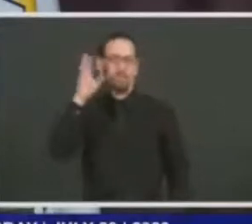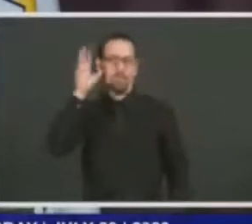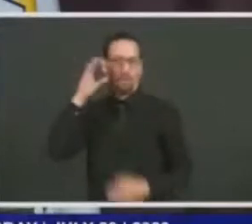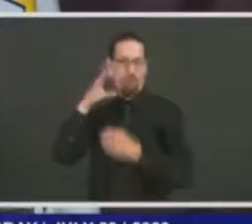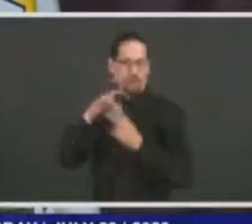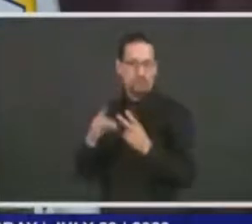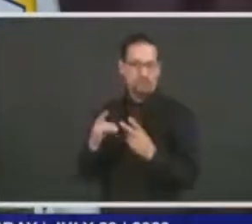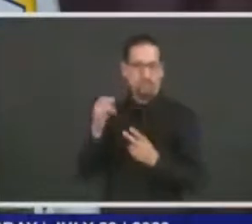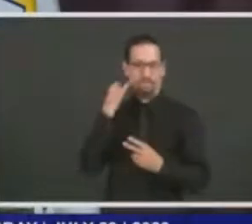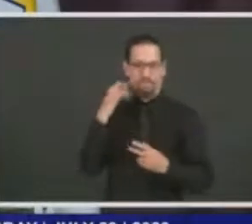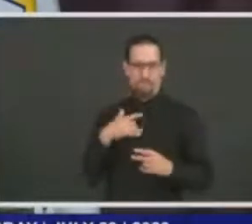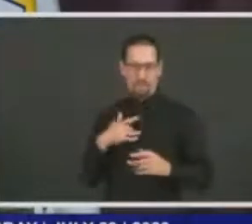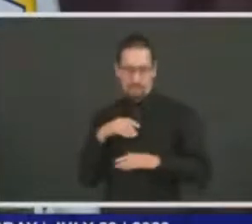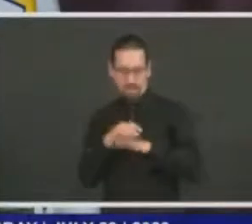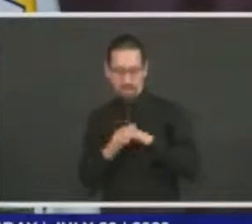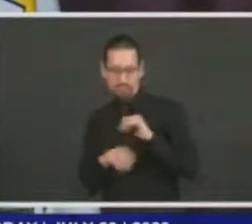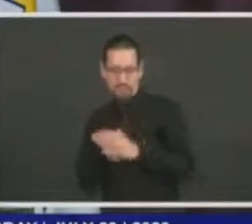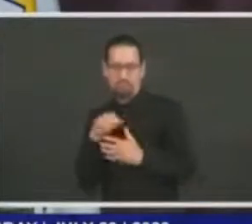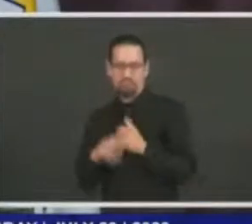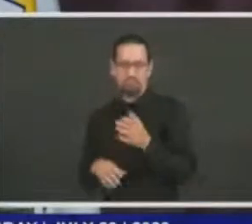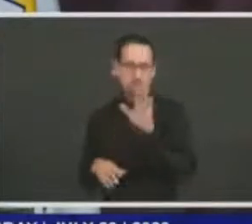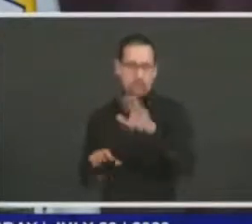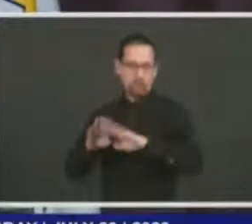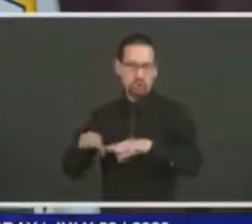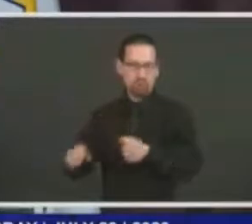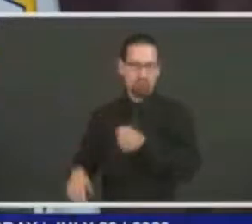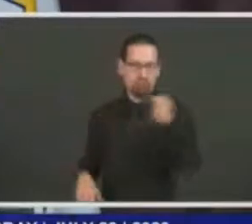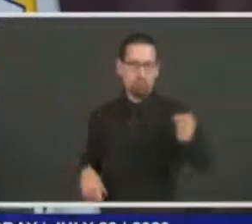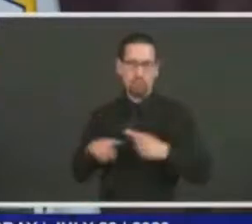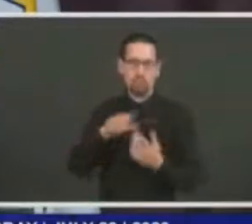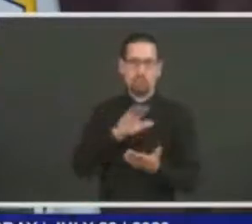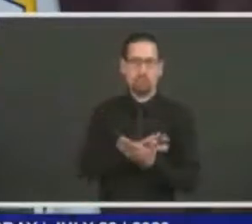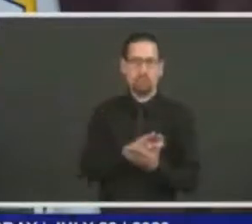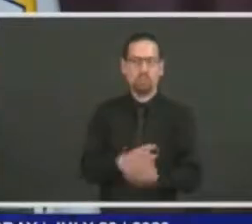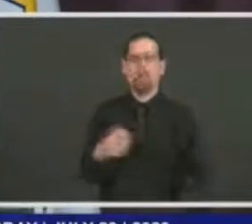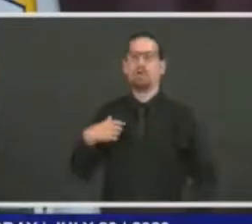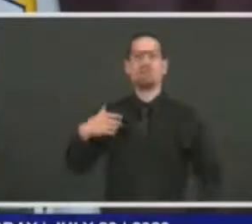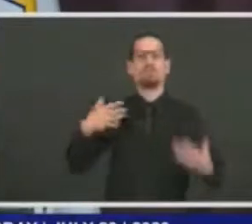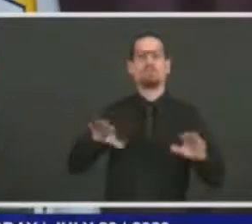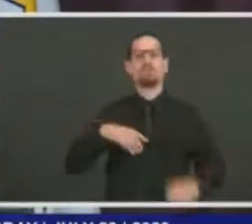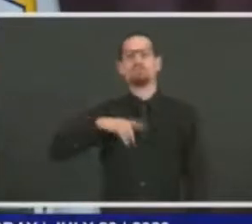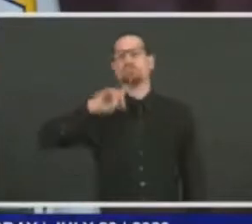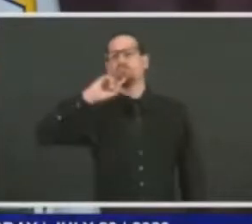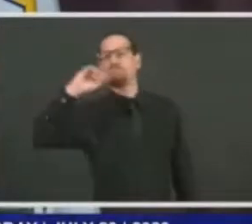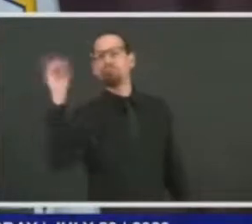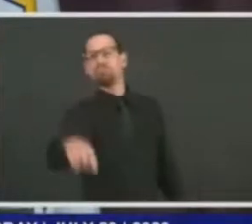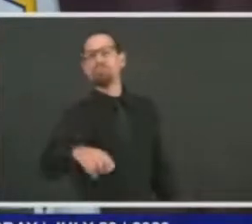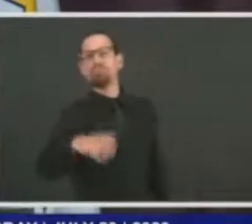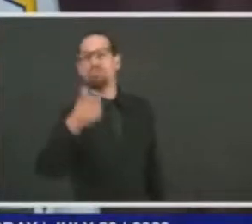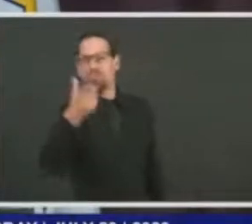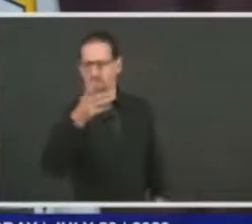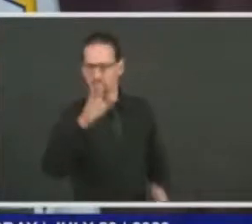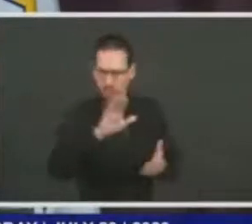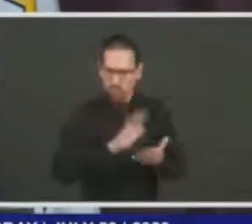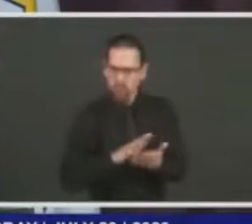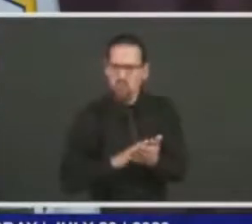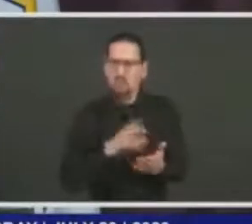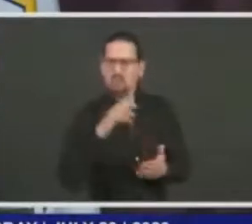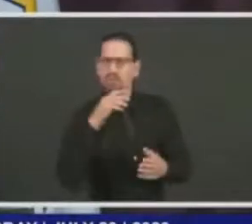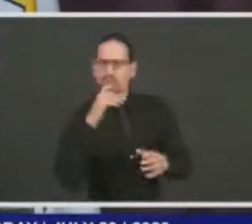up, your kid's marked absent. The other thing is, here's the reality though, every school district, in